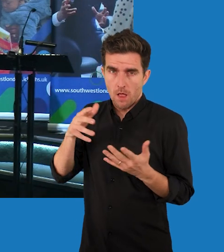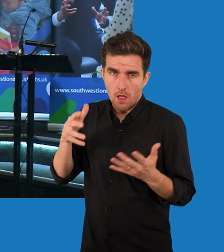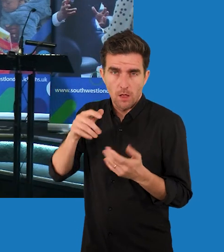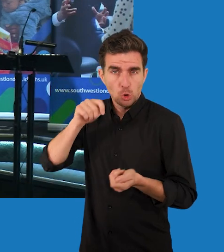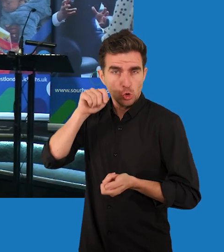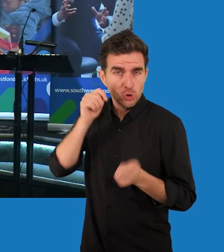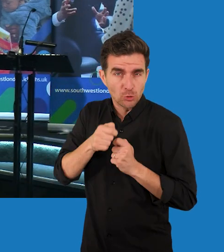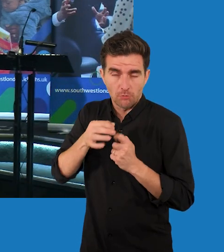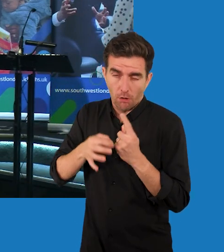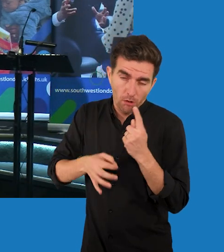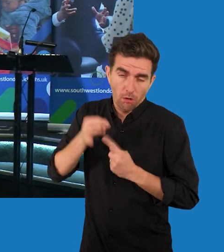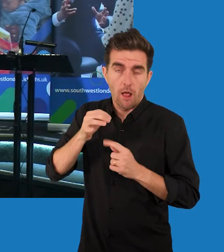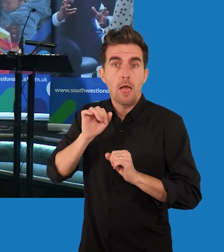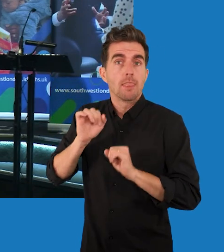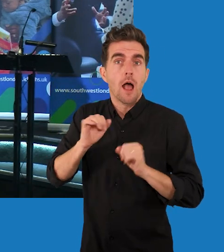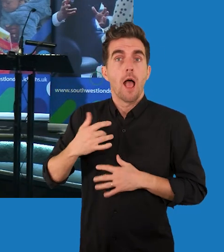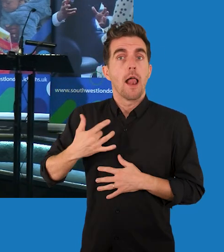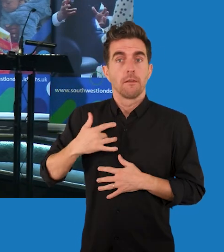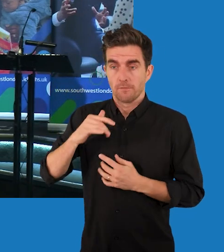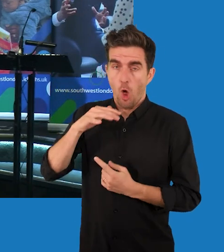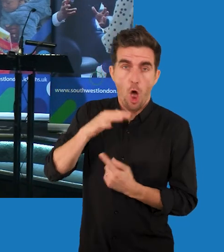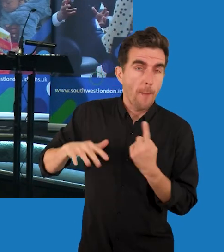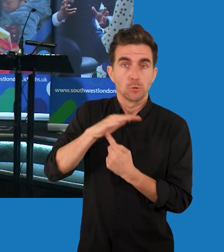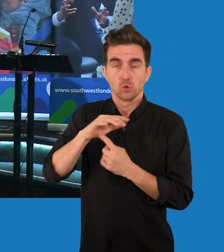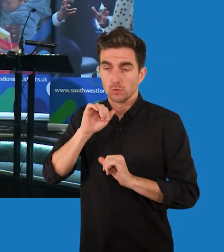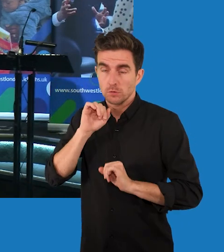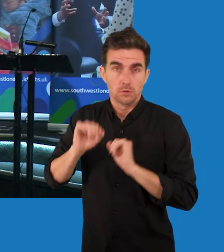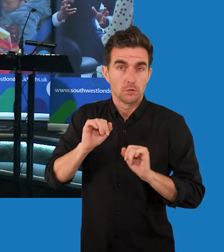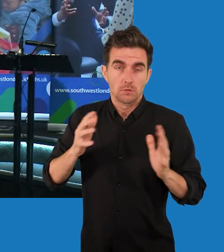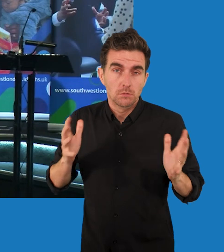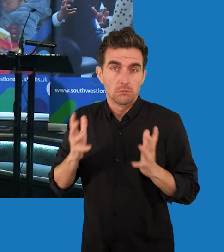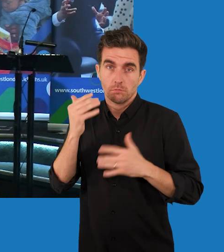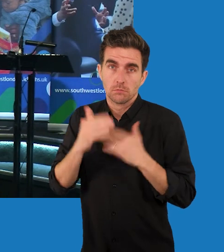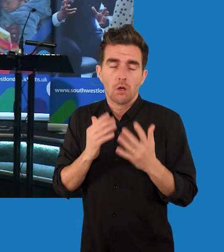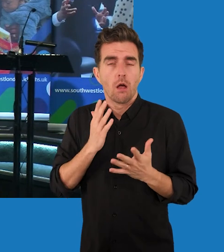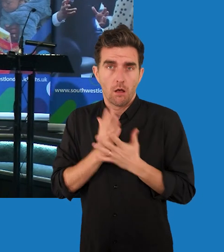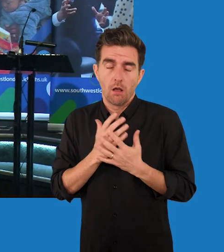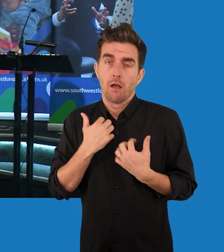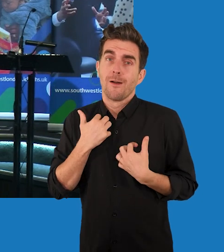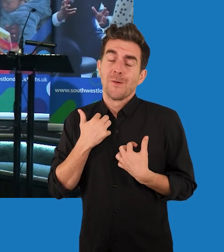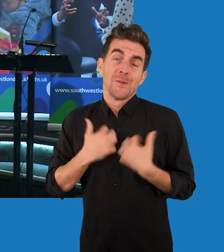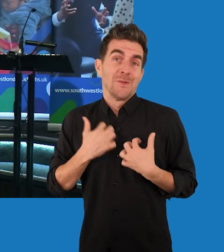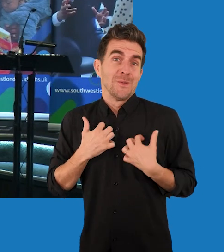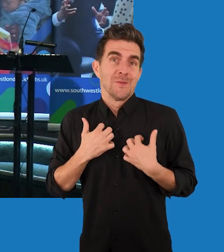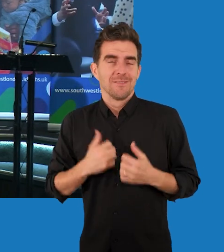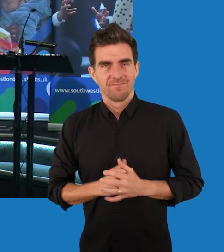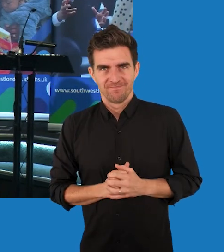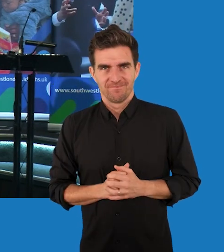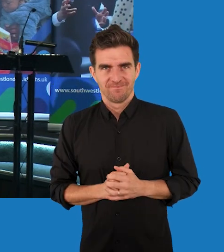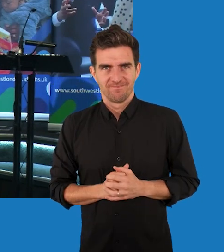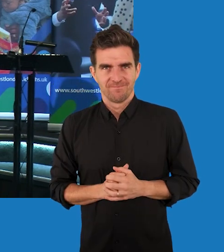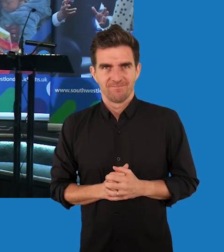people to actually drive change and improve the lives of their communities. So that's really